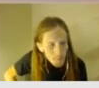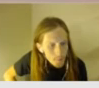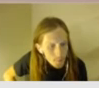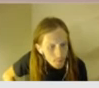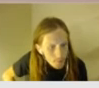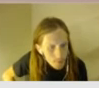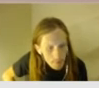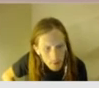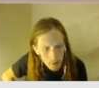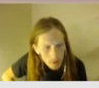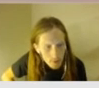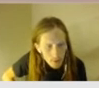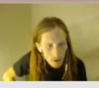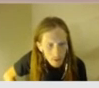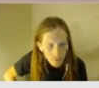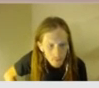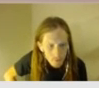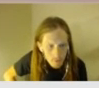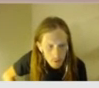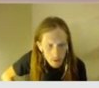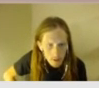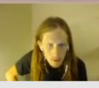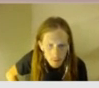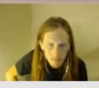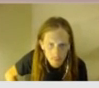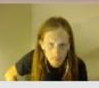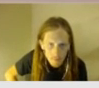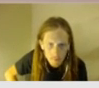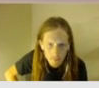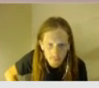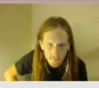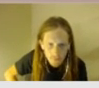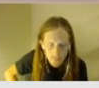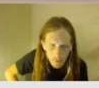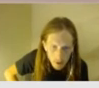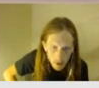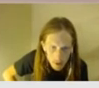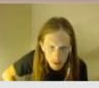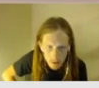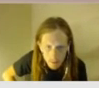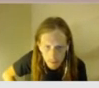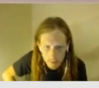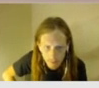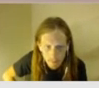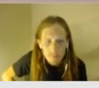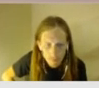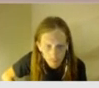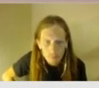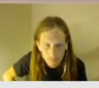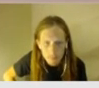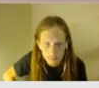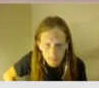me was to focus on three things: composition, subject to environment relationship,